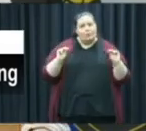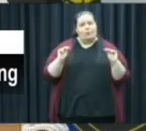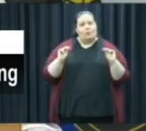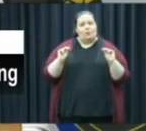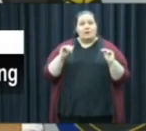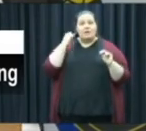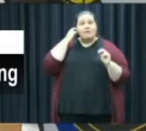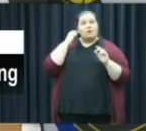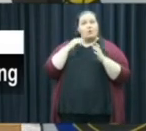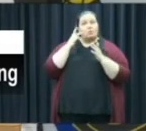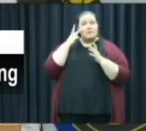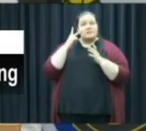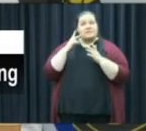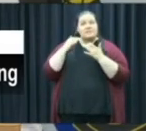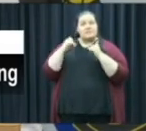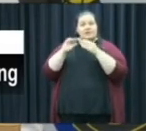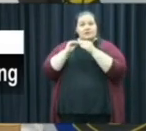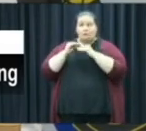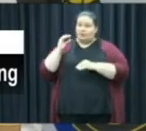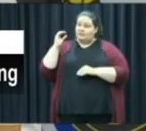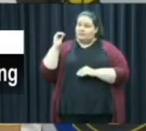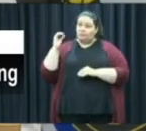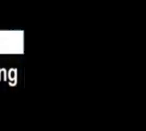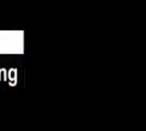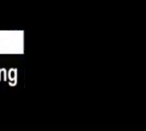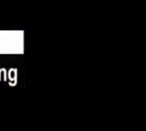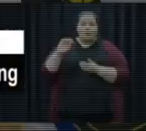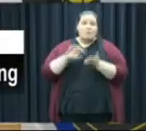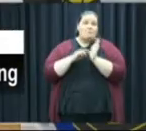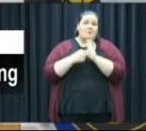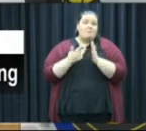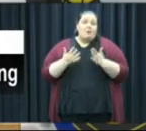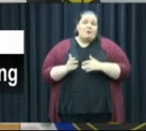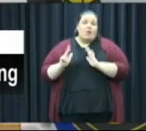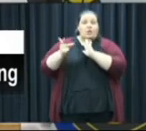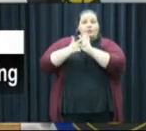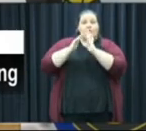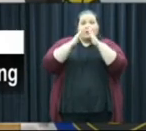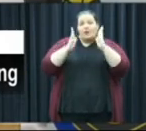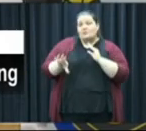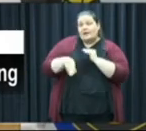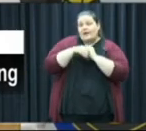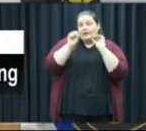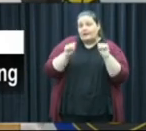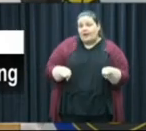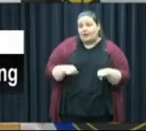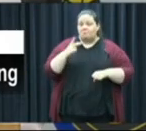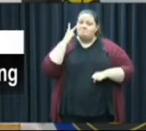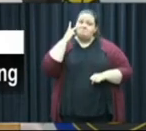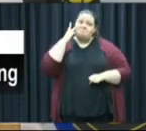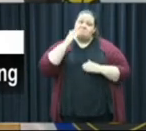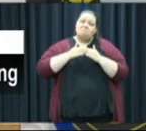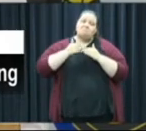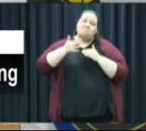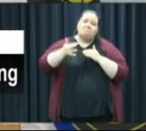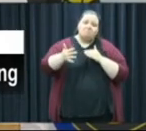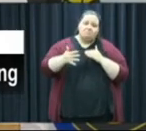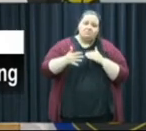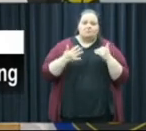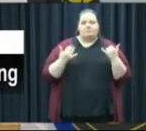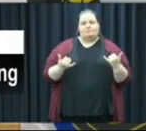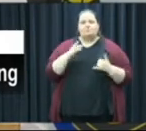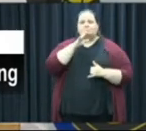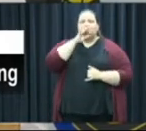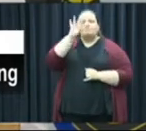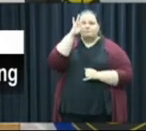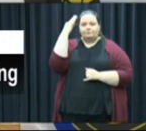in the weeks ahead. Le regroupement de 2 ménages constitue une façon sécuritaire d'élargir nos contacts avec les autres. Pour